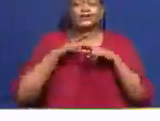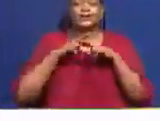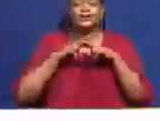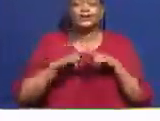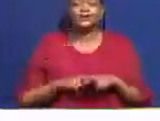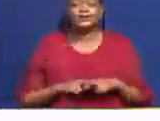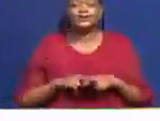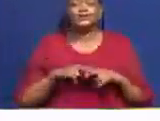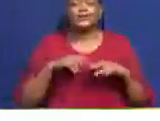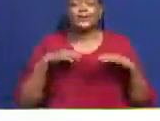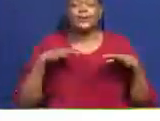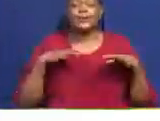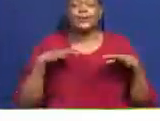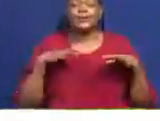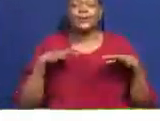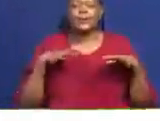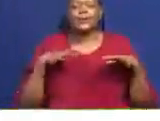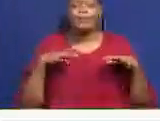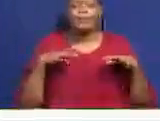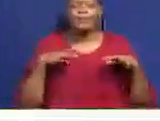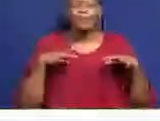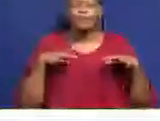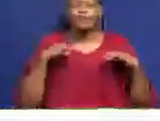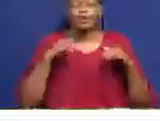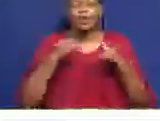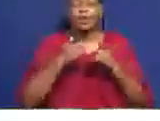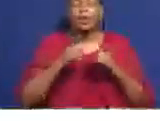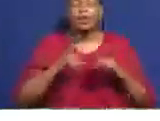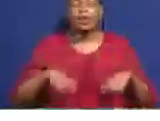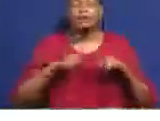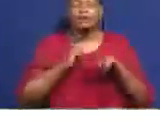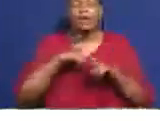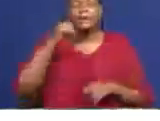lake for a lifetime memory.